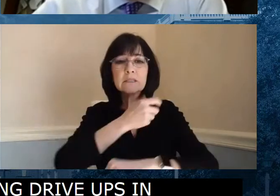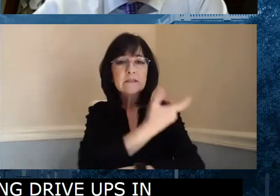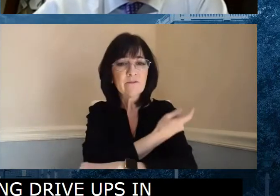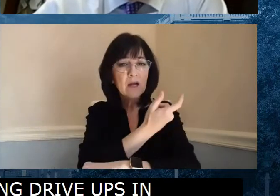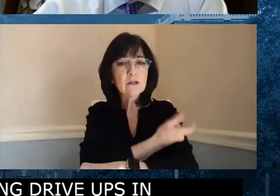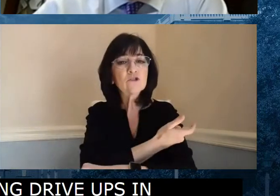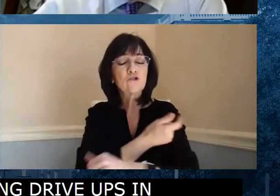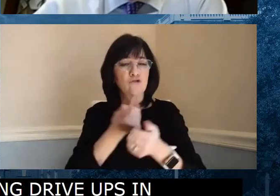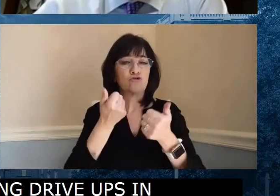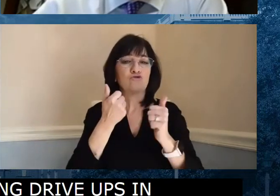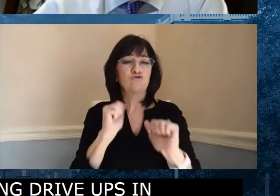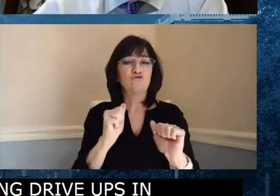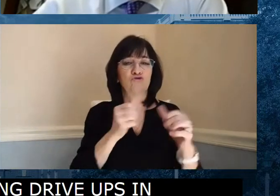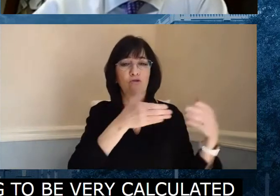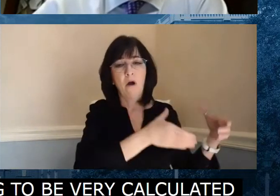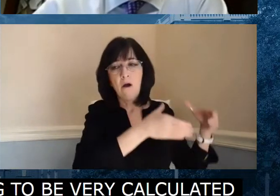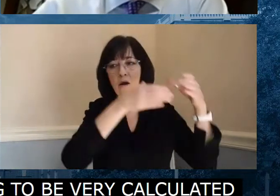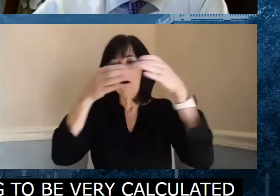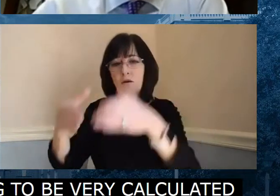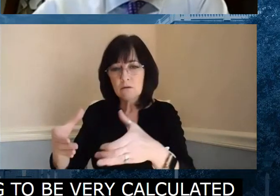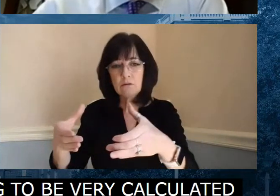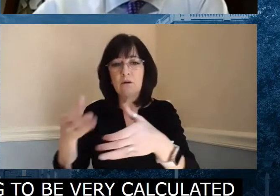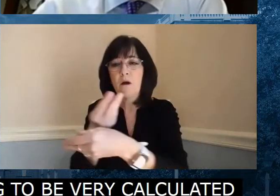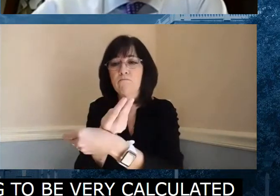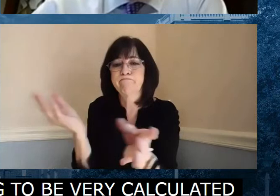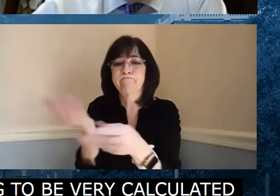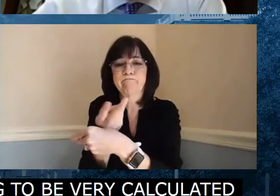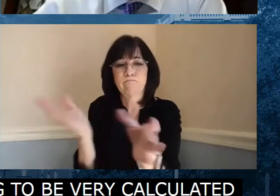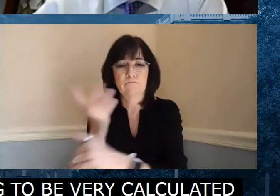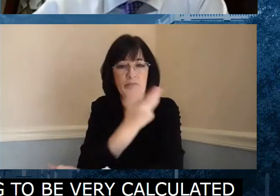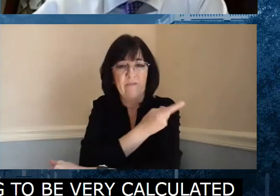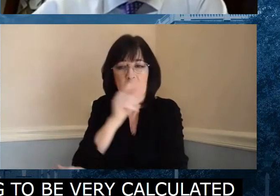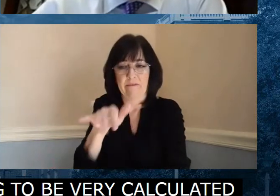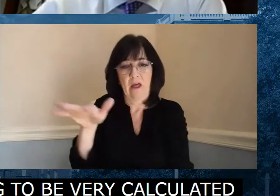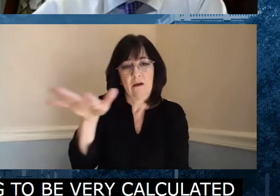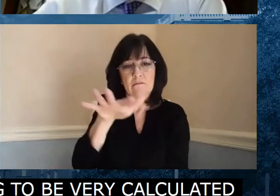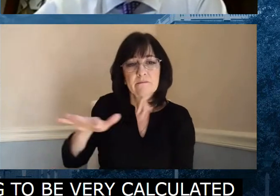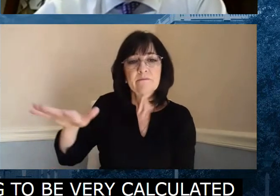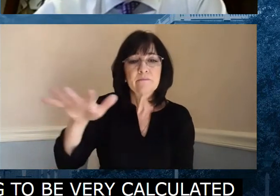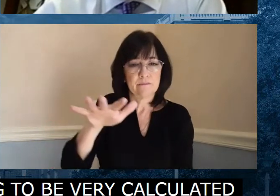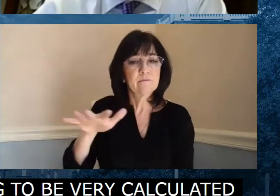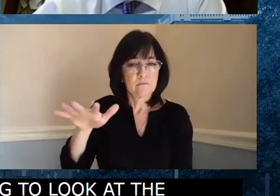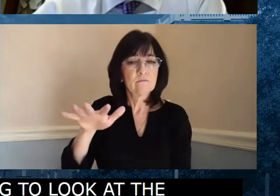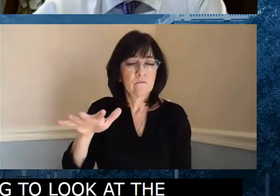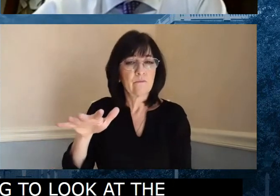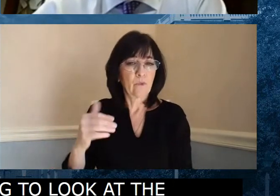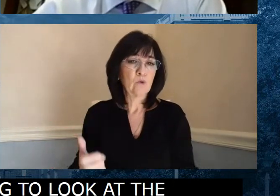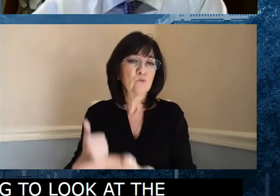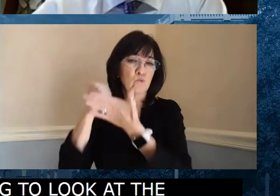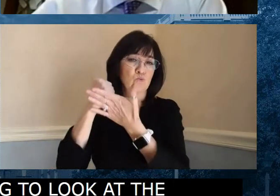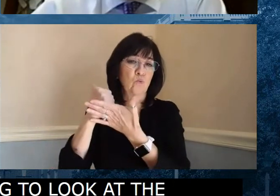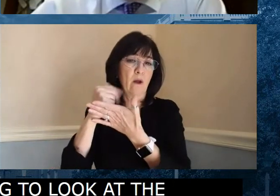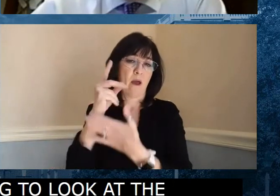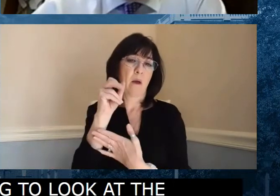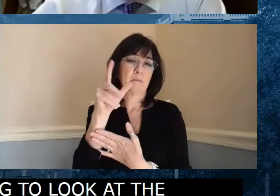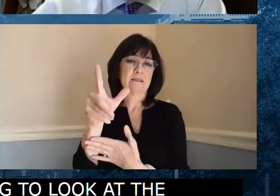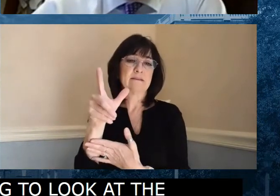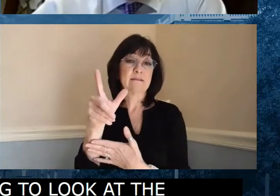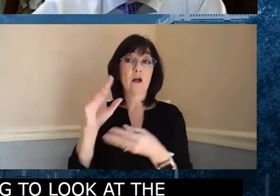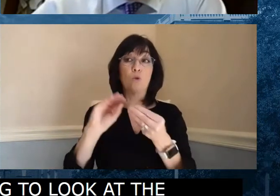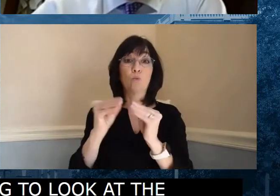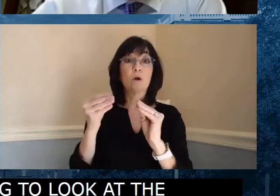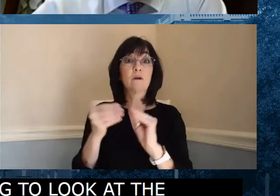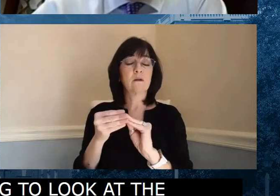numbers based on percentage vaccinated throughout the state, and we'll use that to kind of drive us in where we have to concentrate on to make